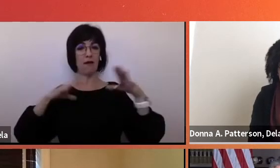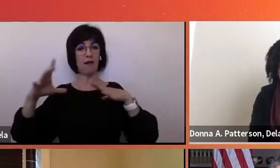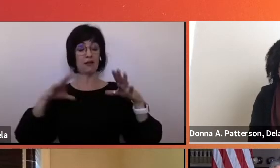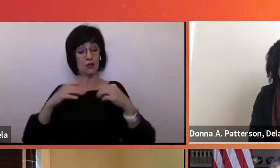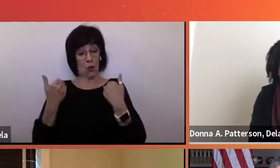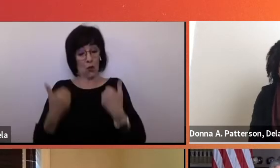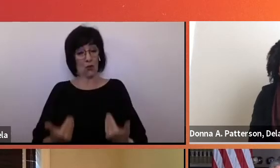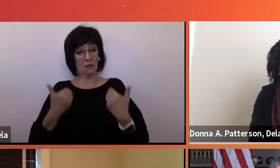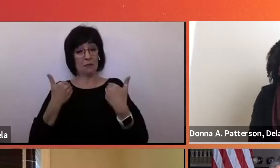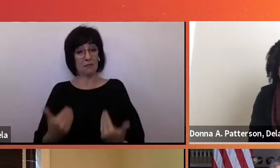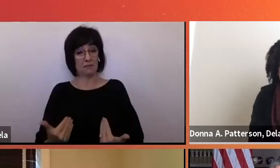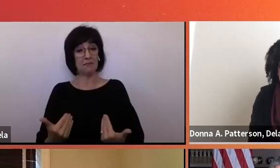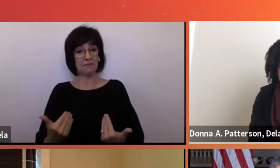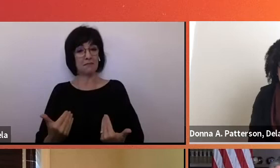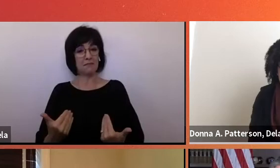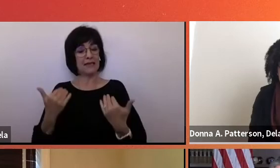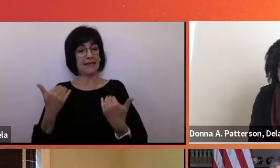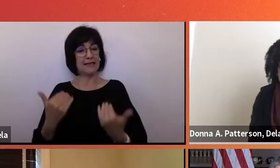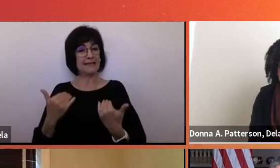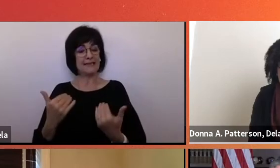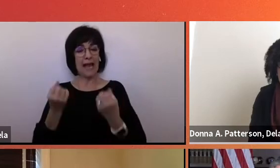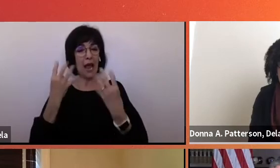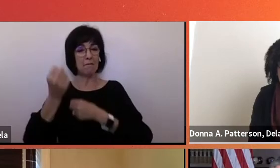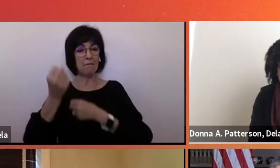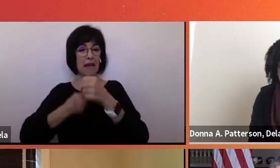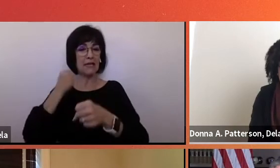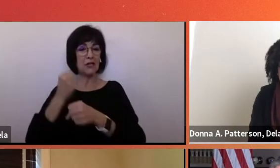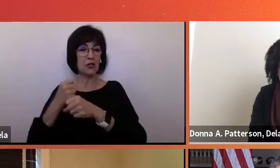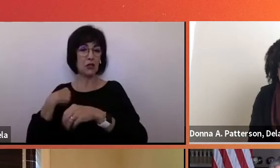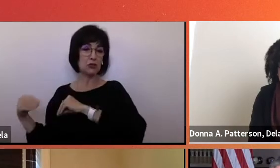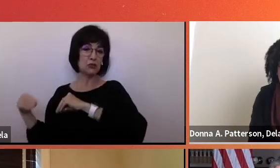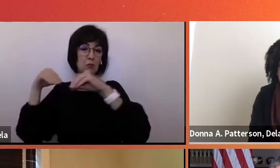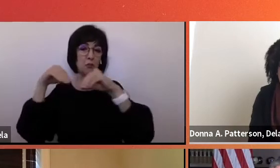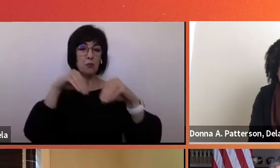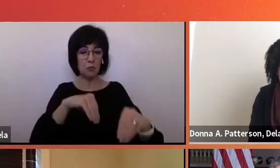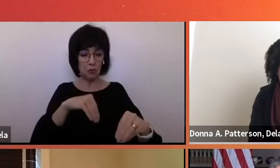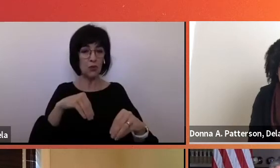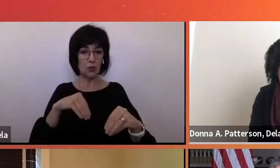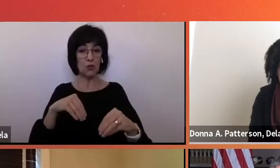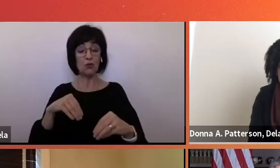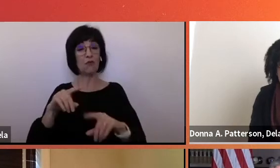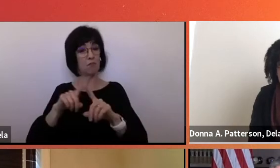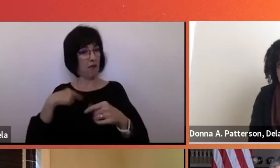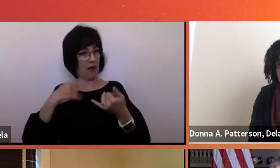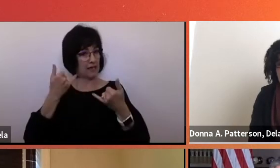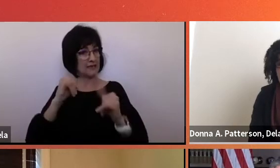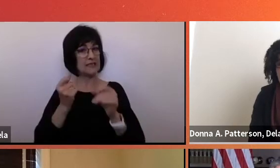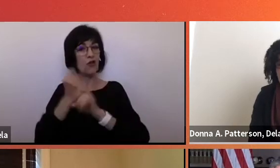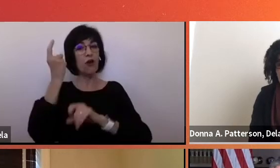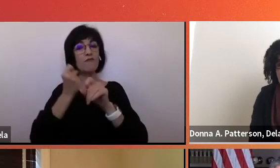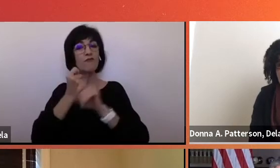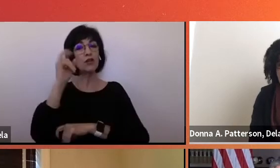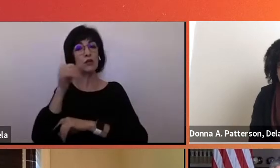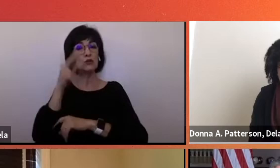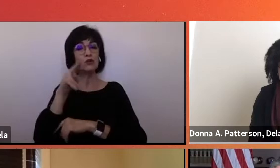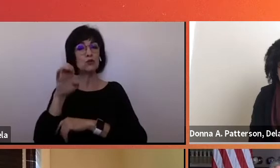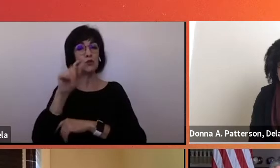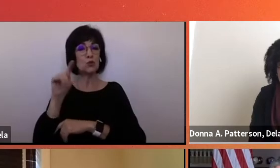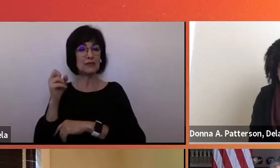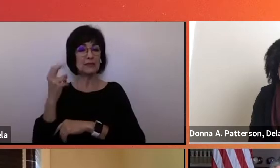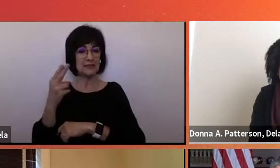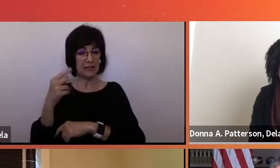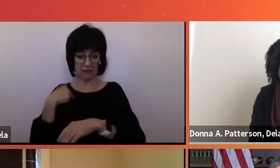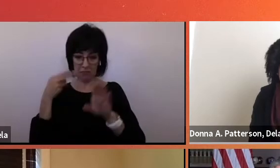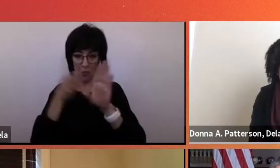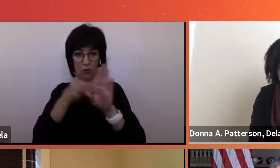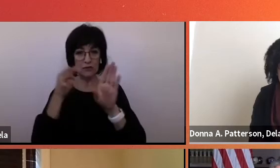Texan, even though I've lived out of the state for many years, I tried to celebrate and acknowledge Juneteenth. I've been able to participate in celebrations